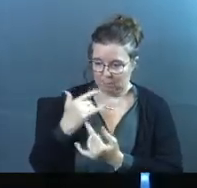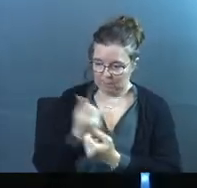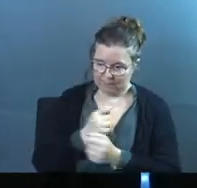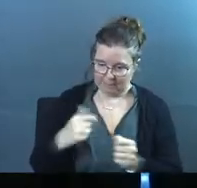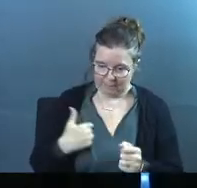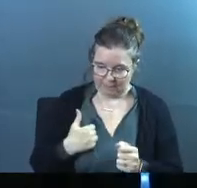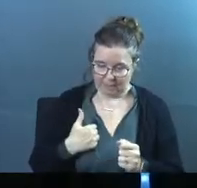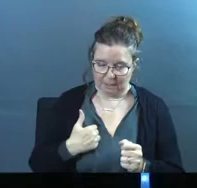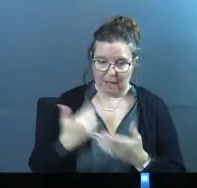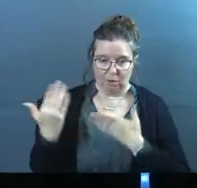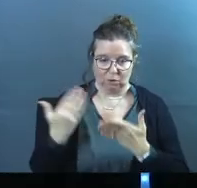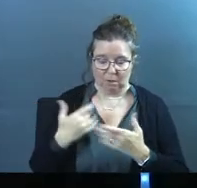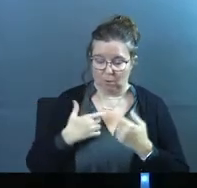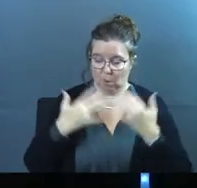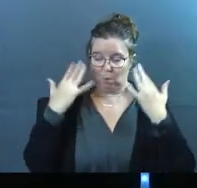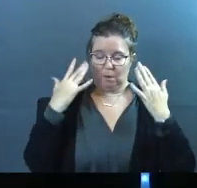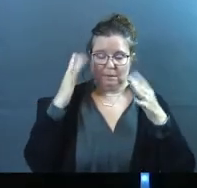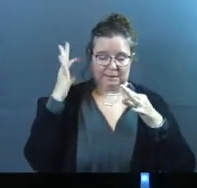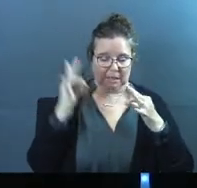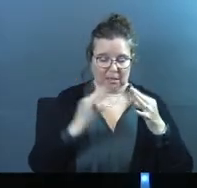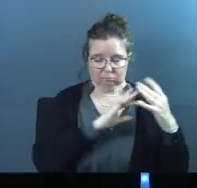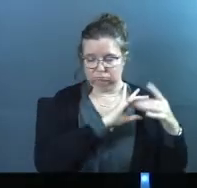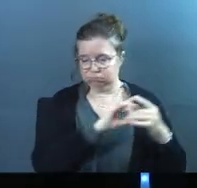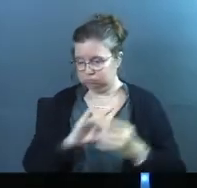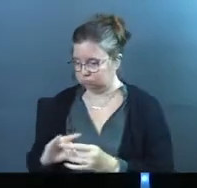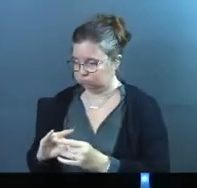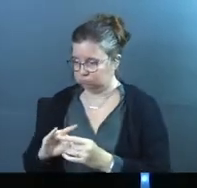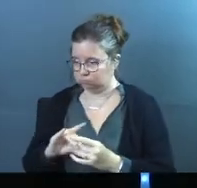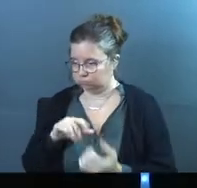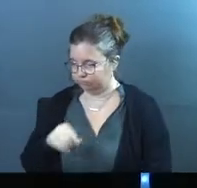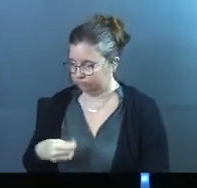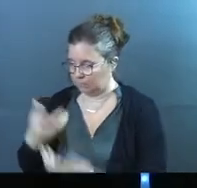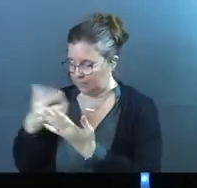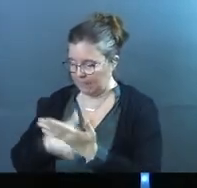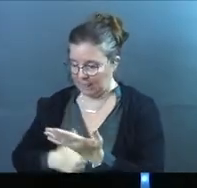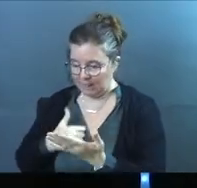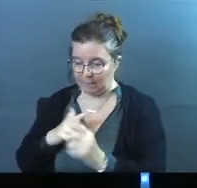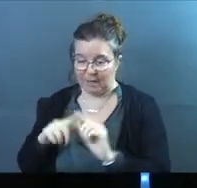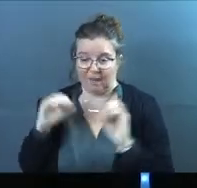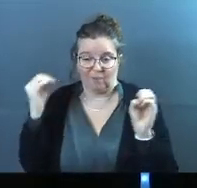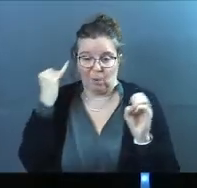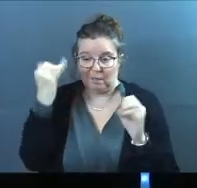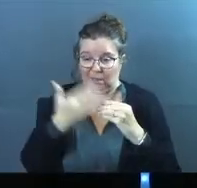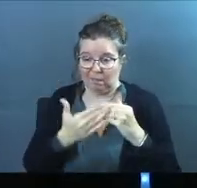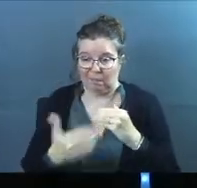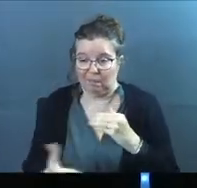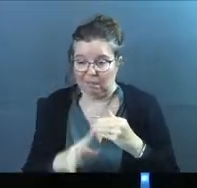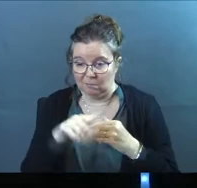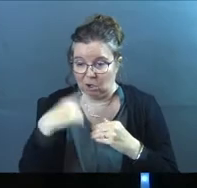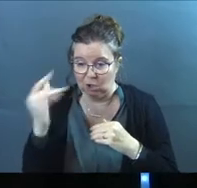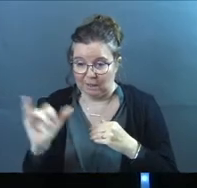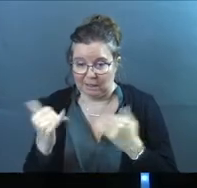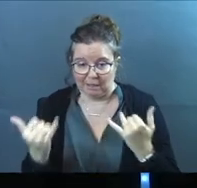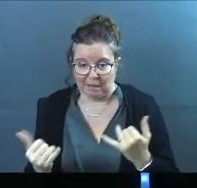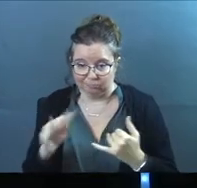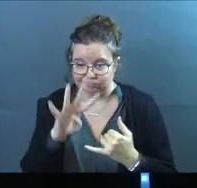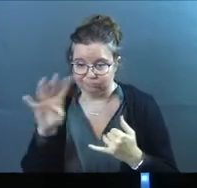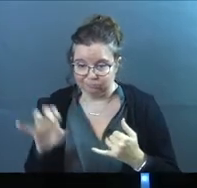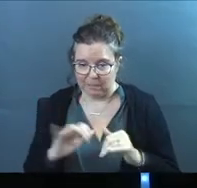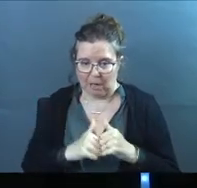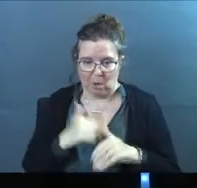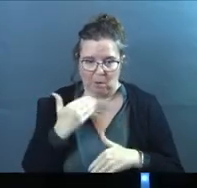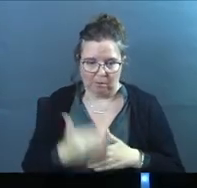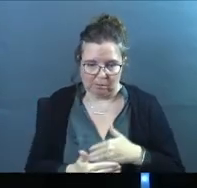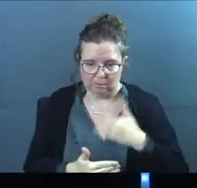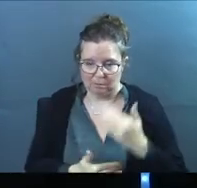wanted to save my life. I was at a service. felt overwhelmed. And, you I decided like, hey, God was speaking to me. I'm to give my life to him. But I have no idea what this looks like. I have no idea